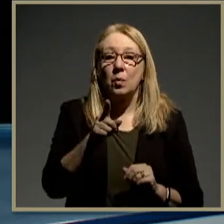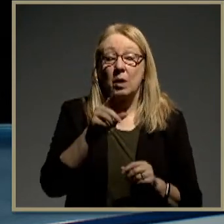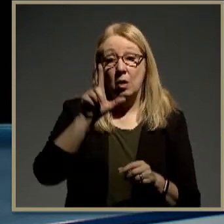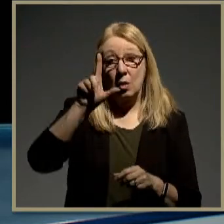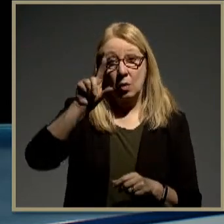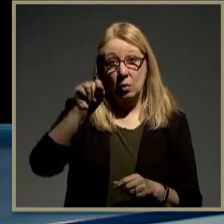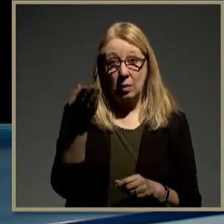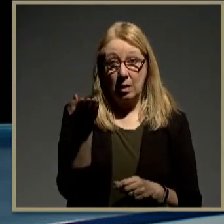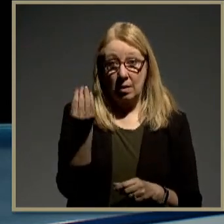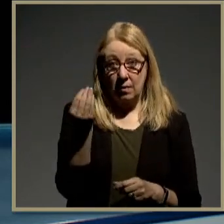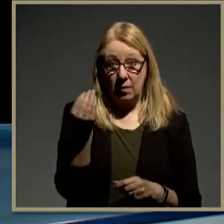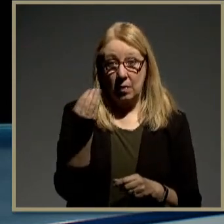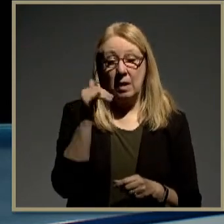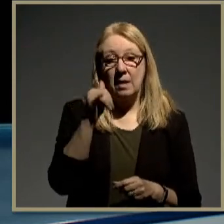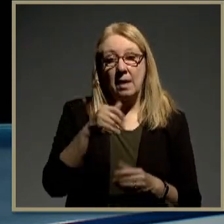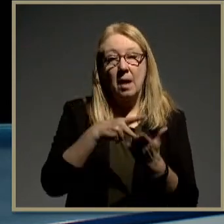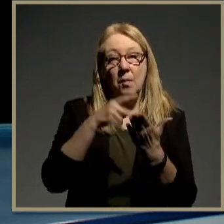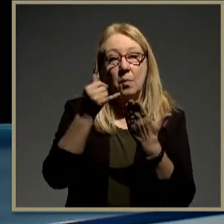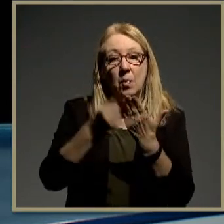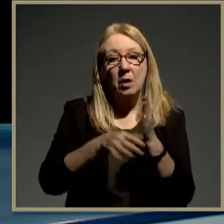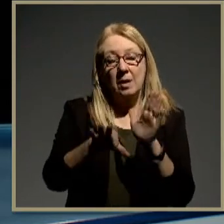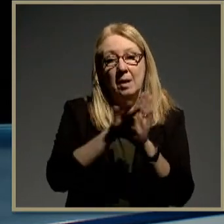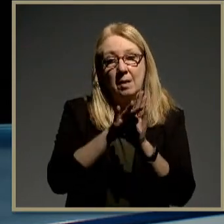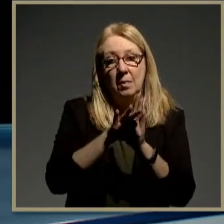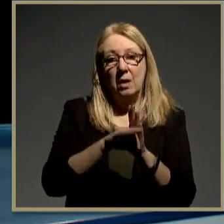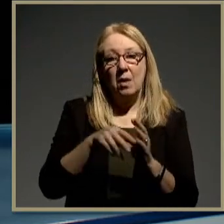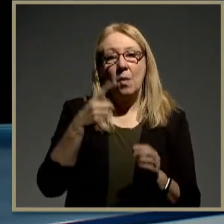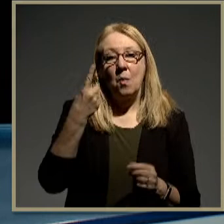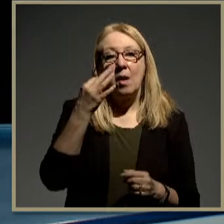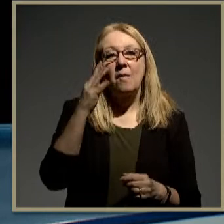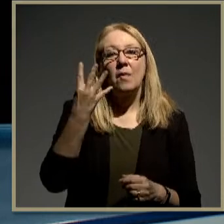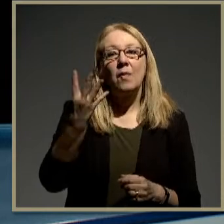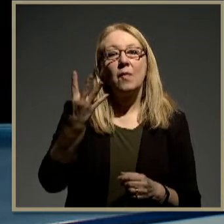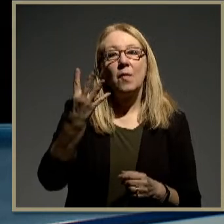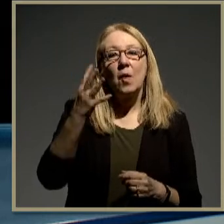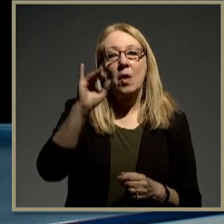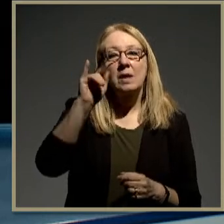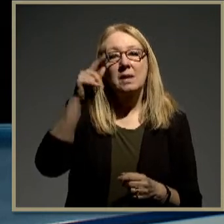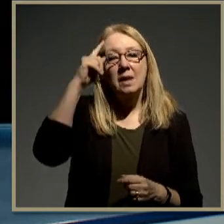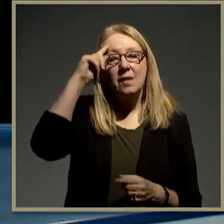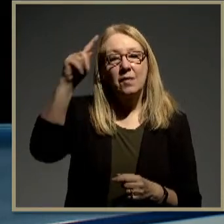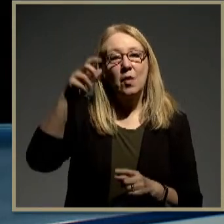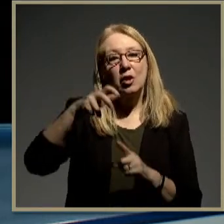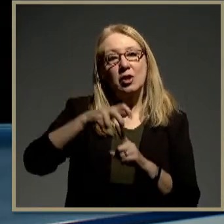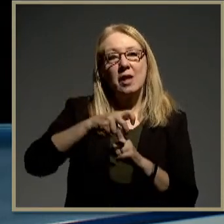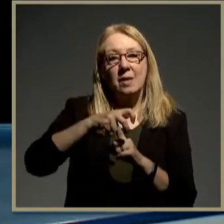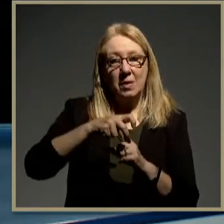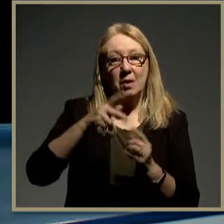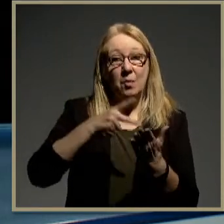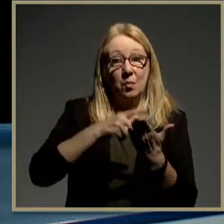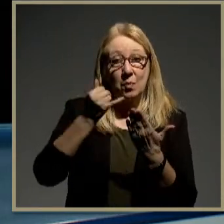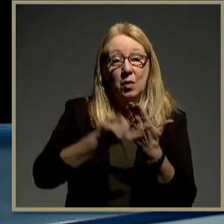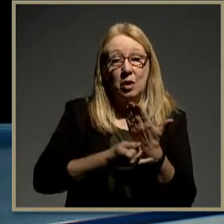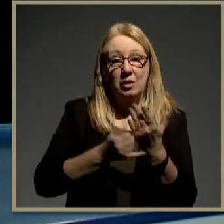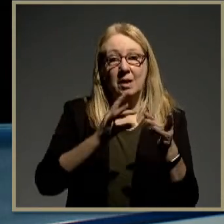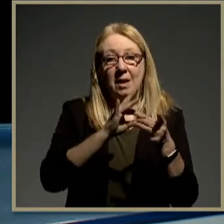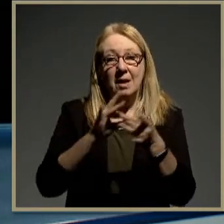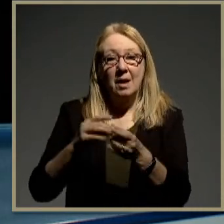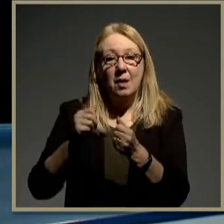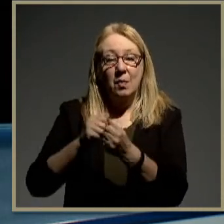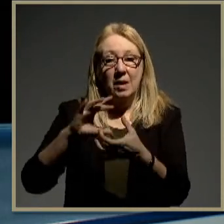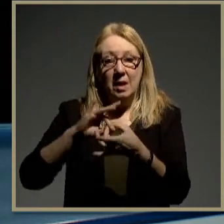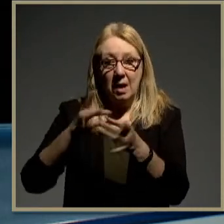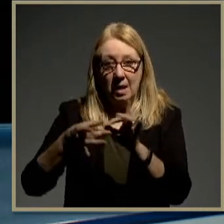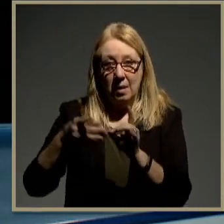this project was selected as one of the 4 City for Champions projects, right alongside the United States Olympic and